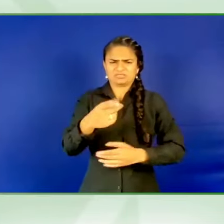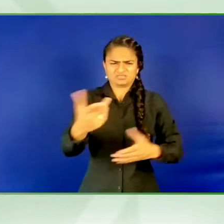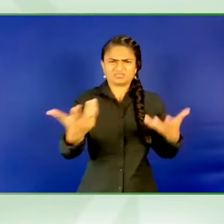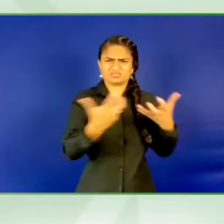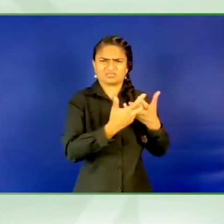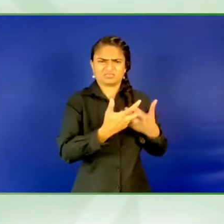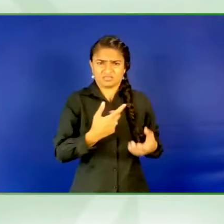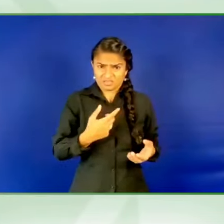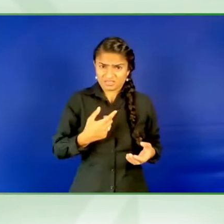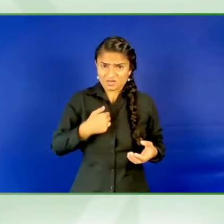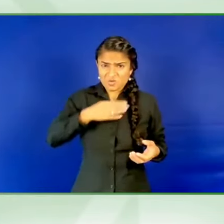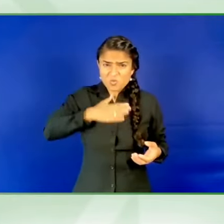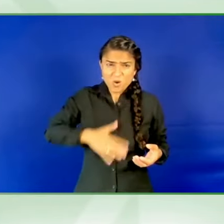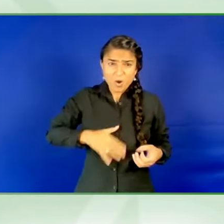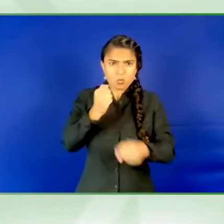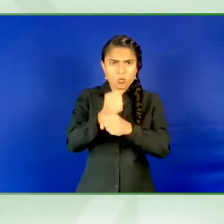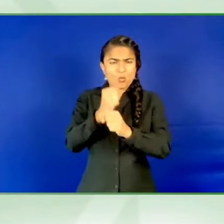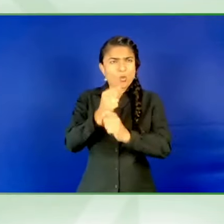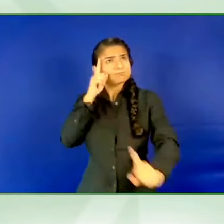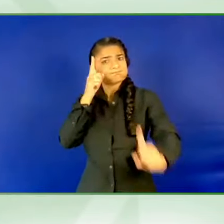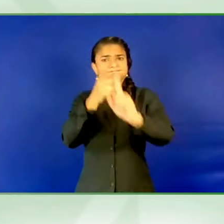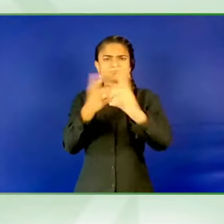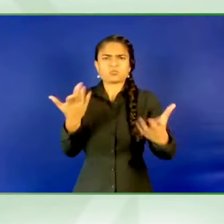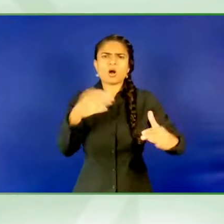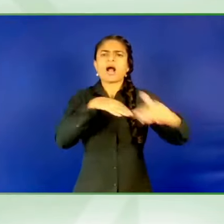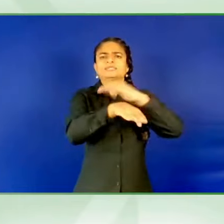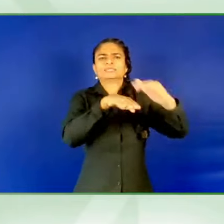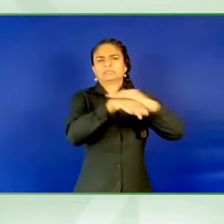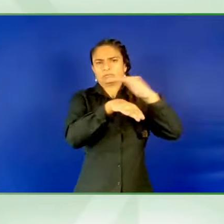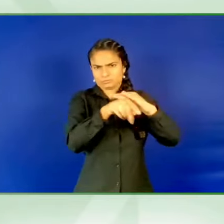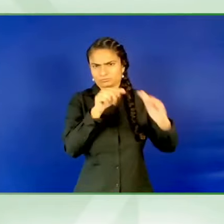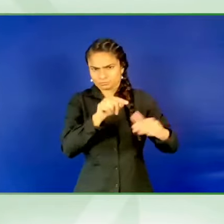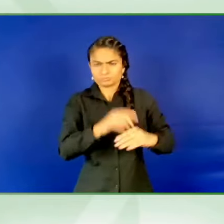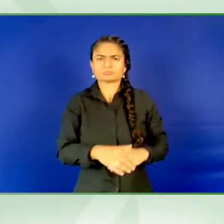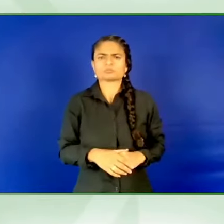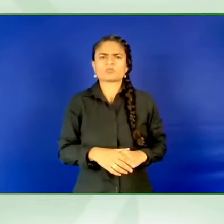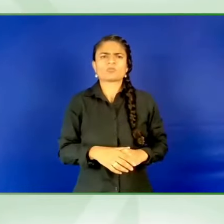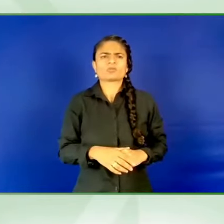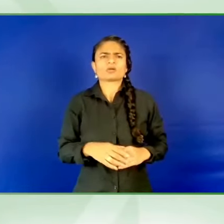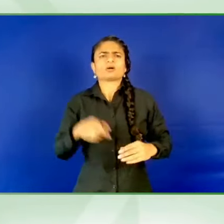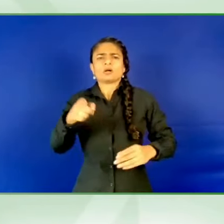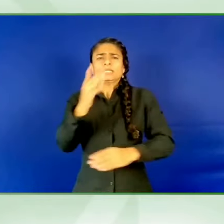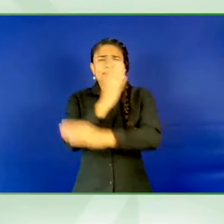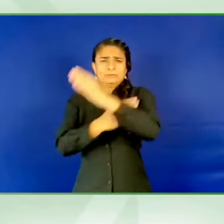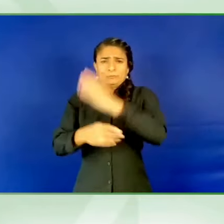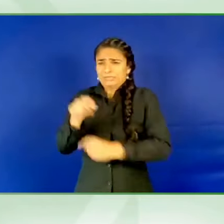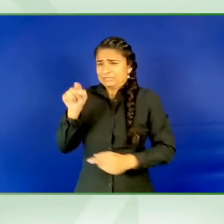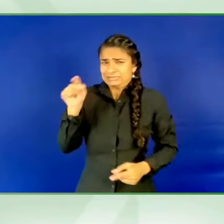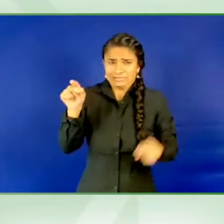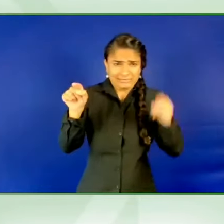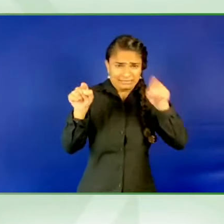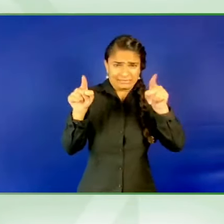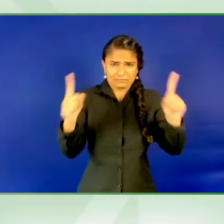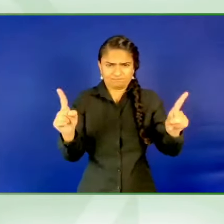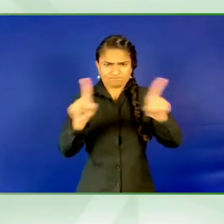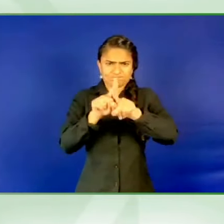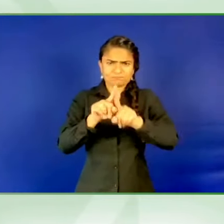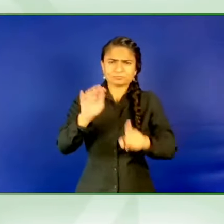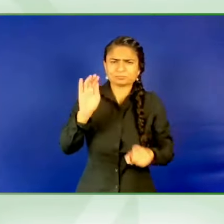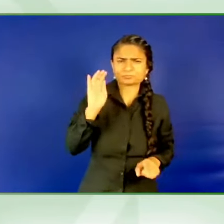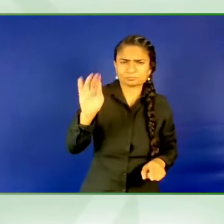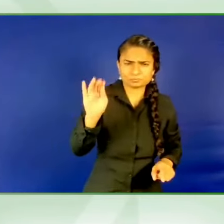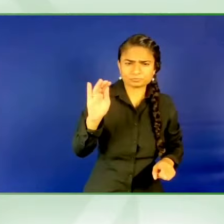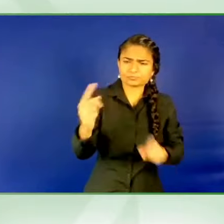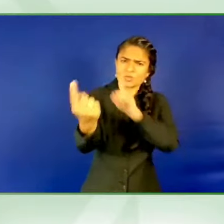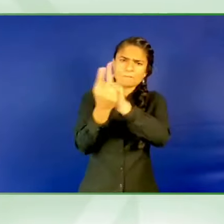disability. It's really important to talk with the person, with the people, to learn from them, to ask them what they want,